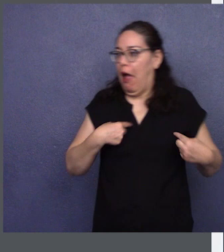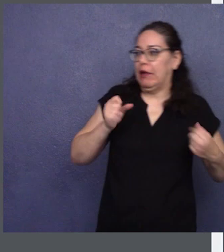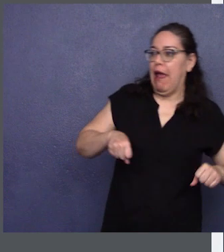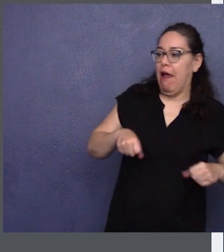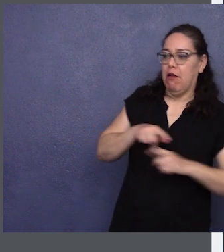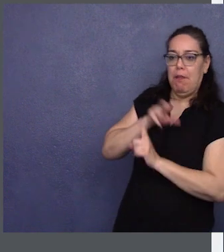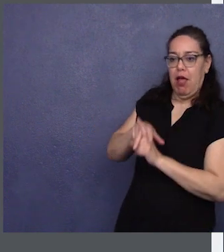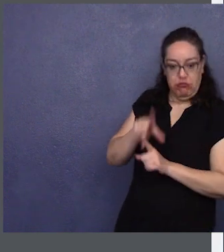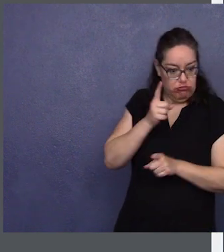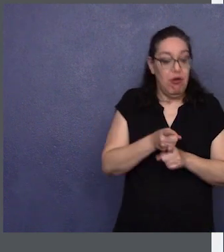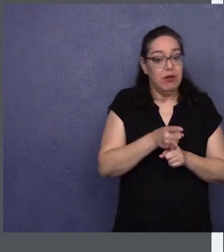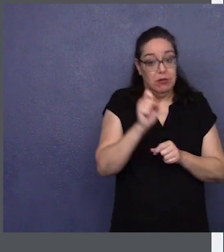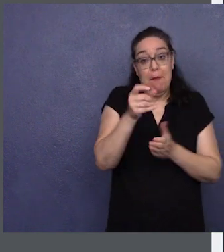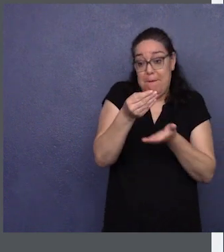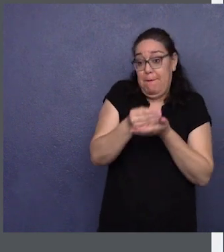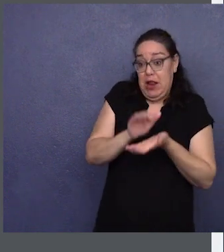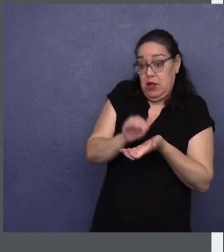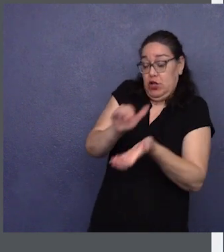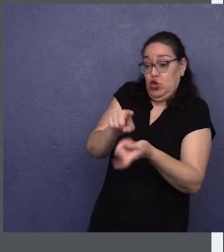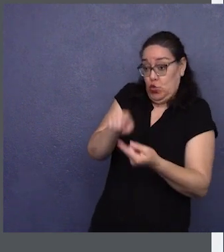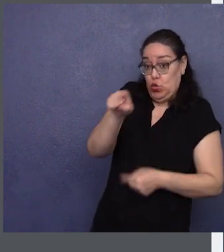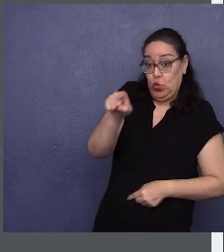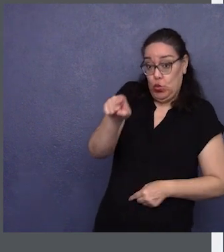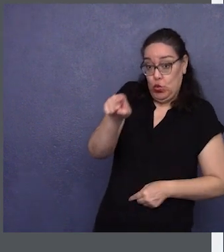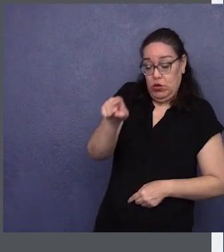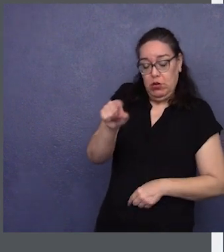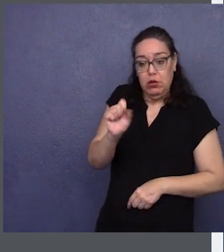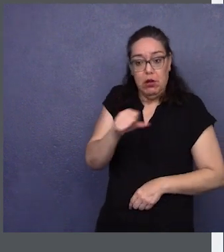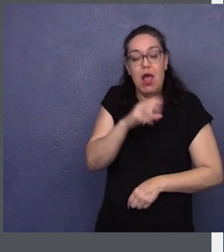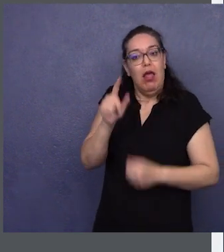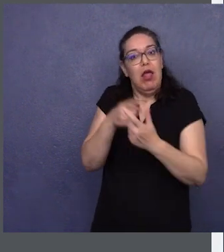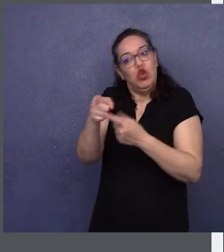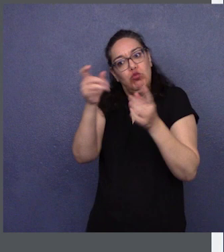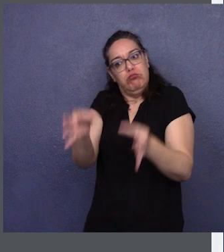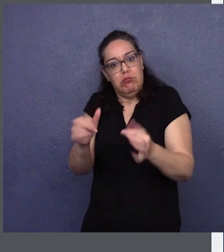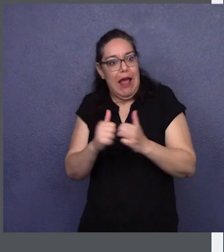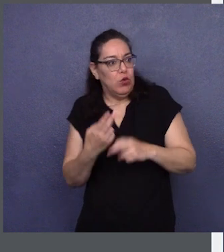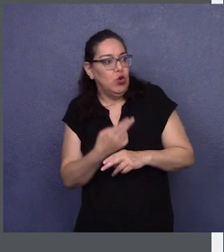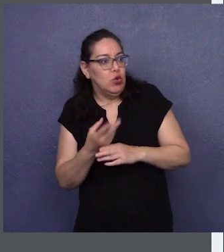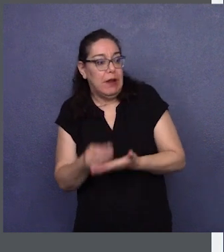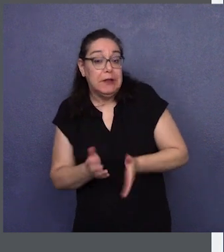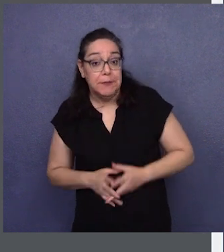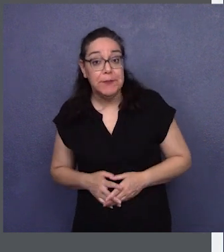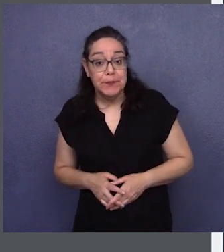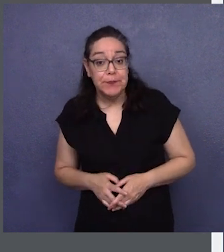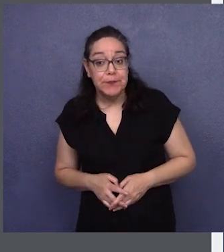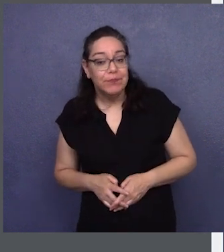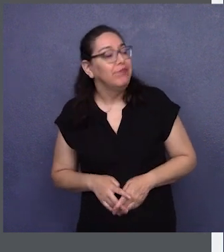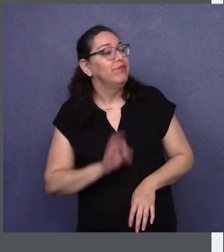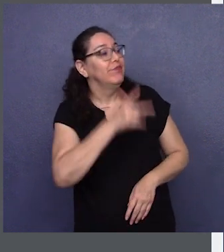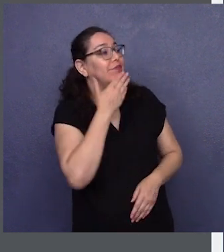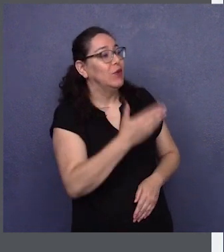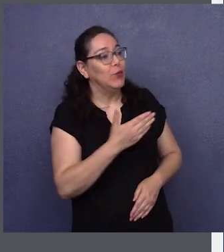the money's going to go to you. Right. And then, you know, you decide how you want to use your money. Thank